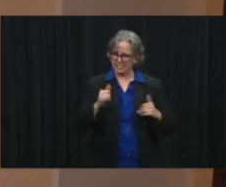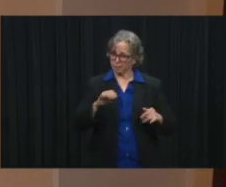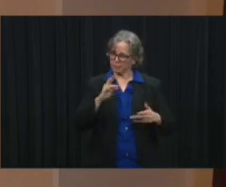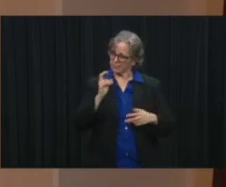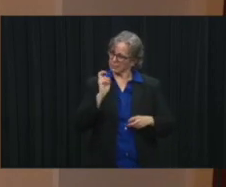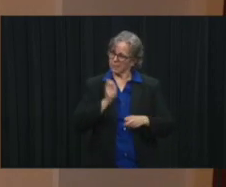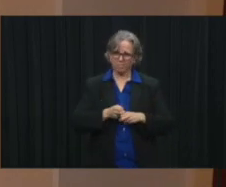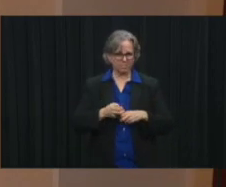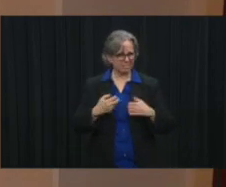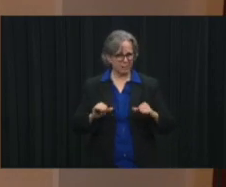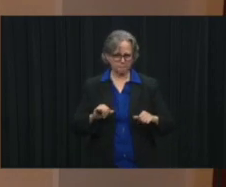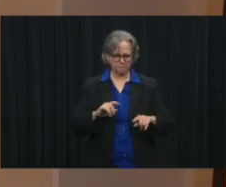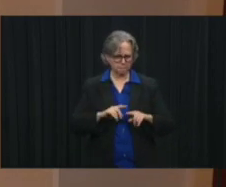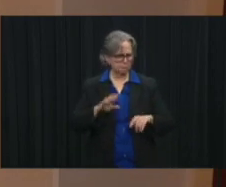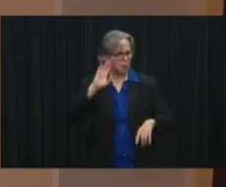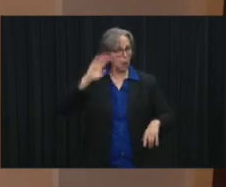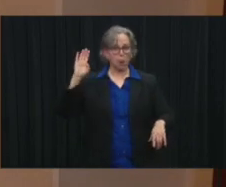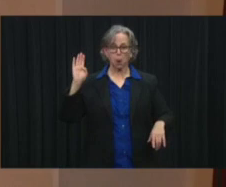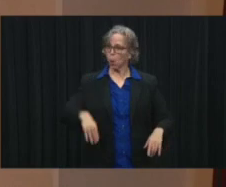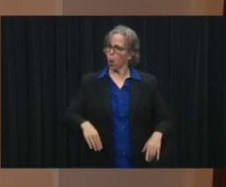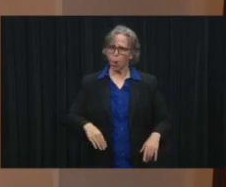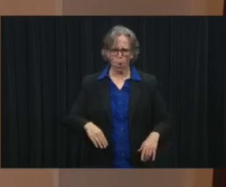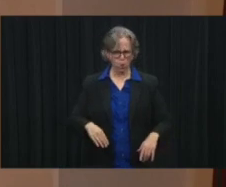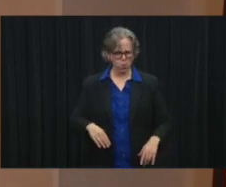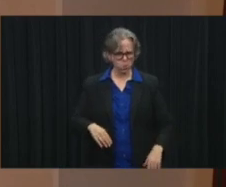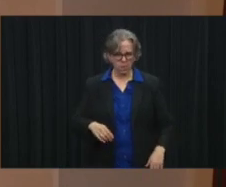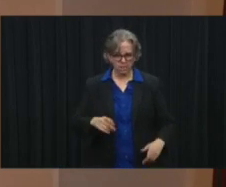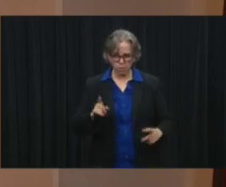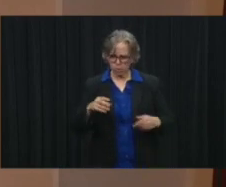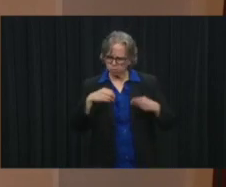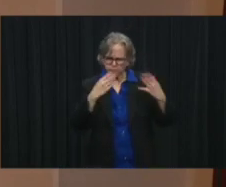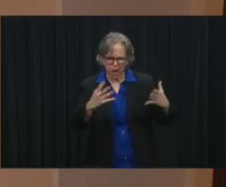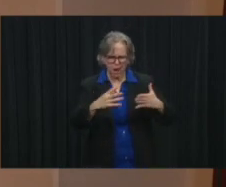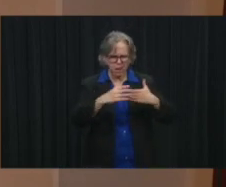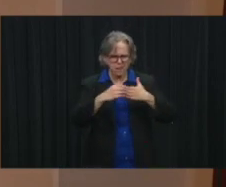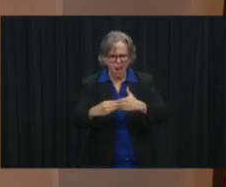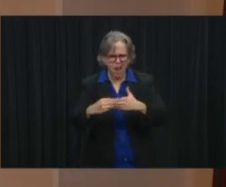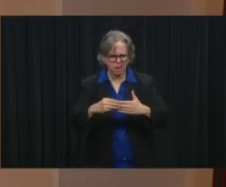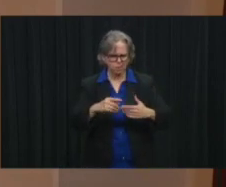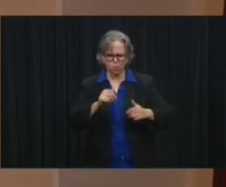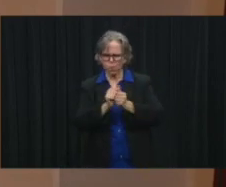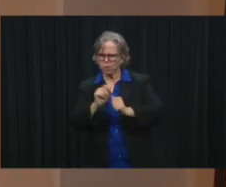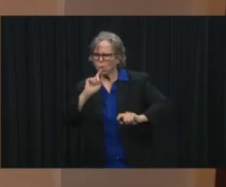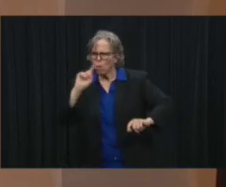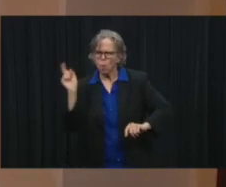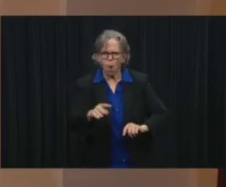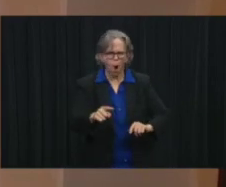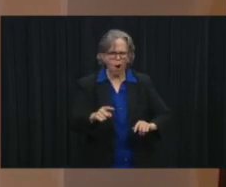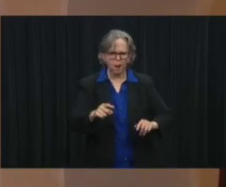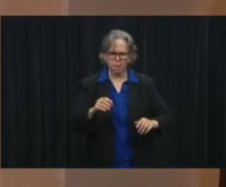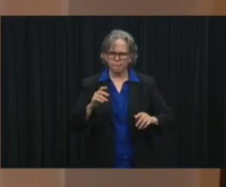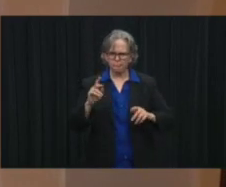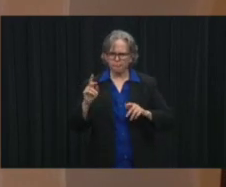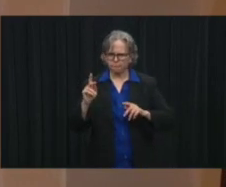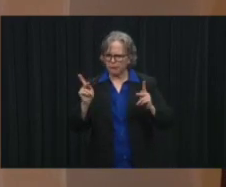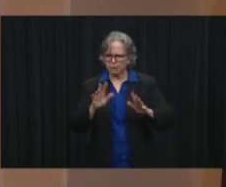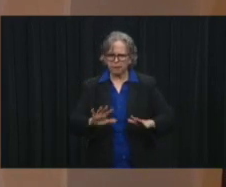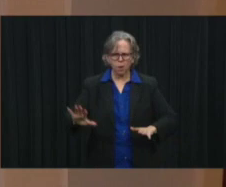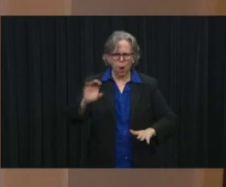the direction that you've provided and the things that Ohioans are doing all across the state to stay